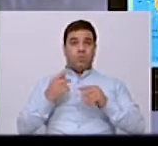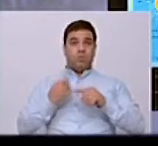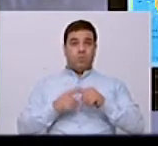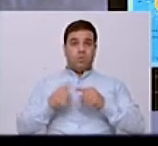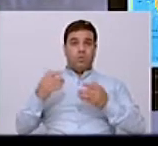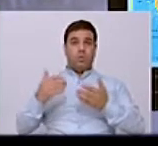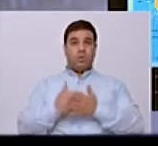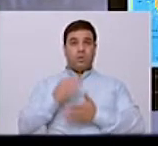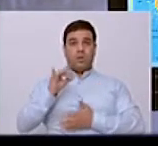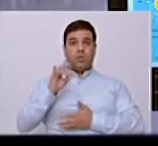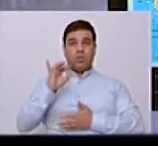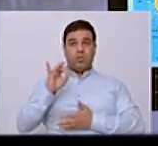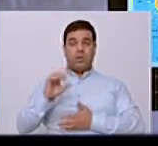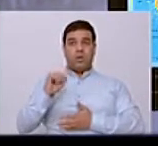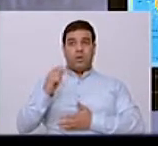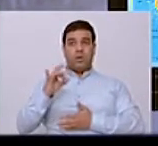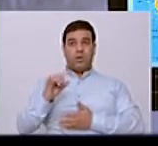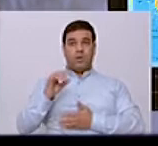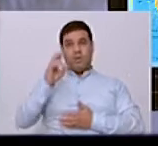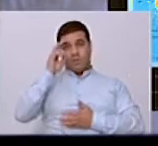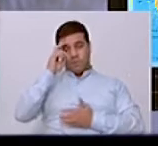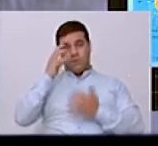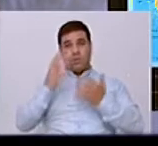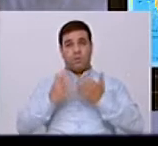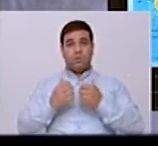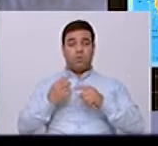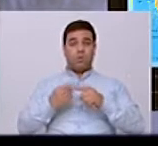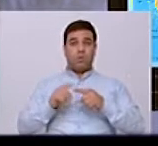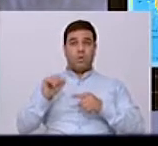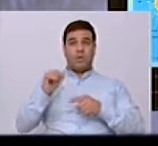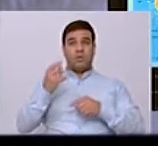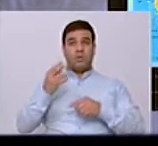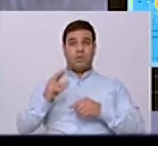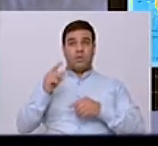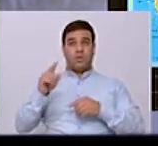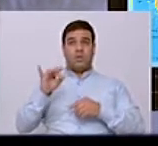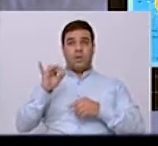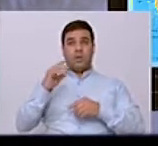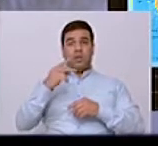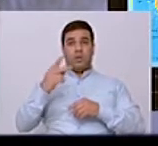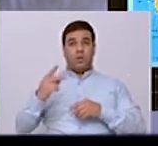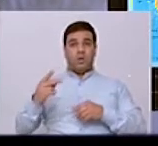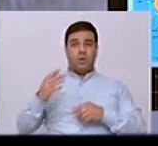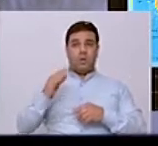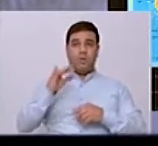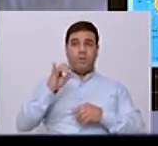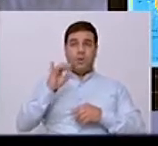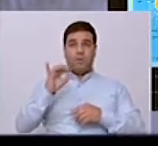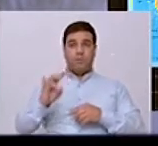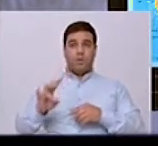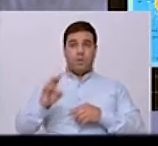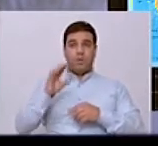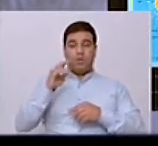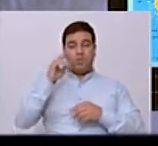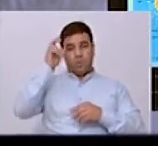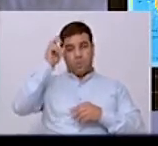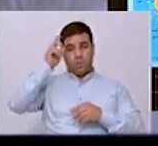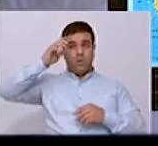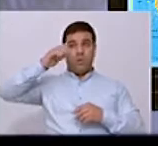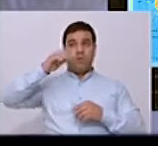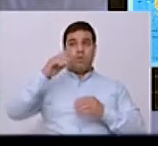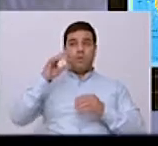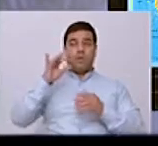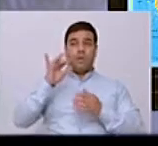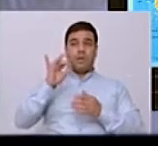yangi industrial agrar davlatlar sanaladi. Bularga Osiyodagi Indoneziya, Filippin, Turkiya,